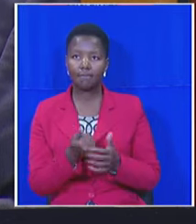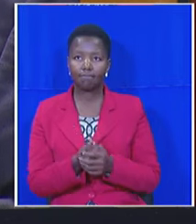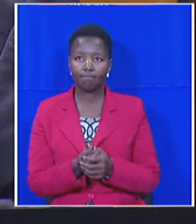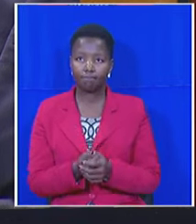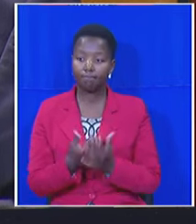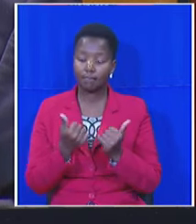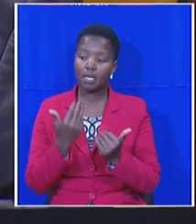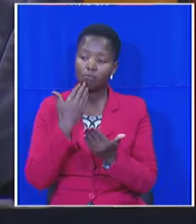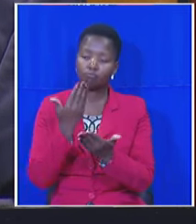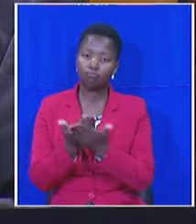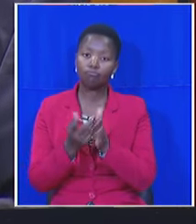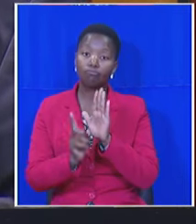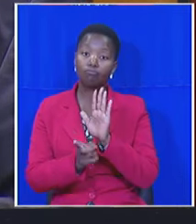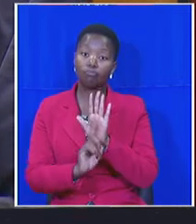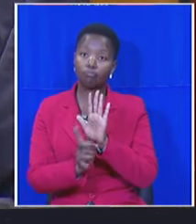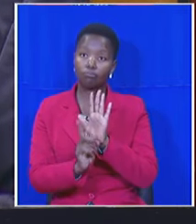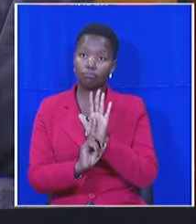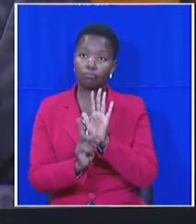having been called, we'll call.